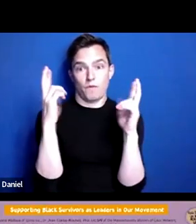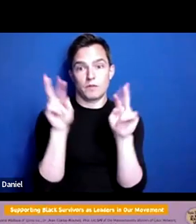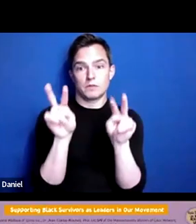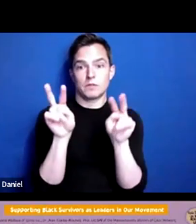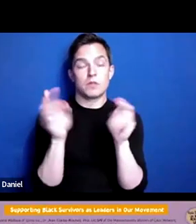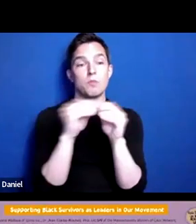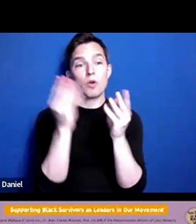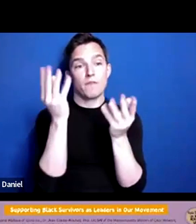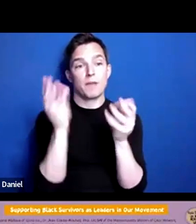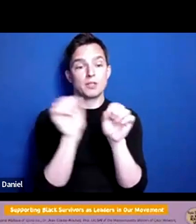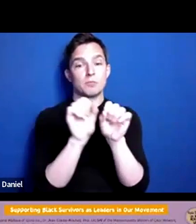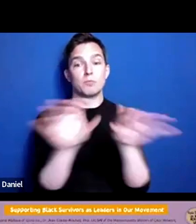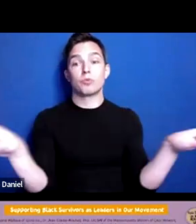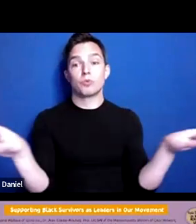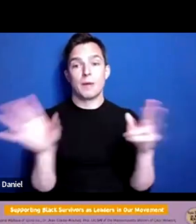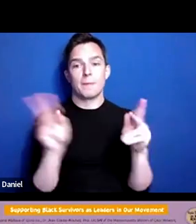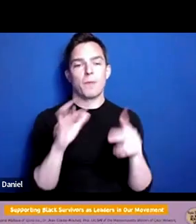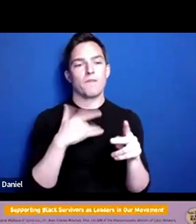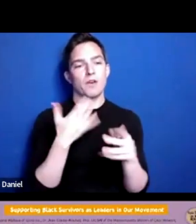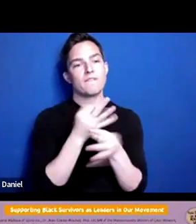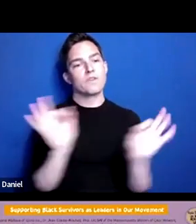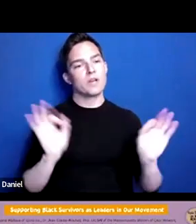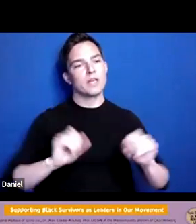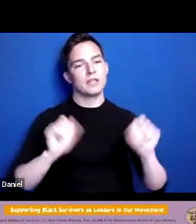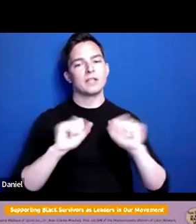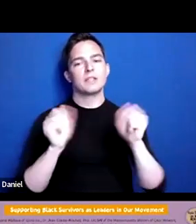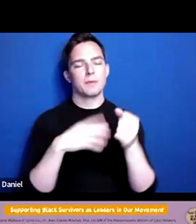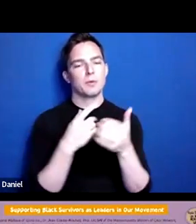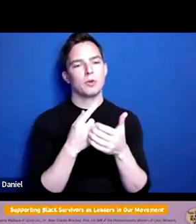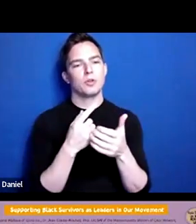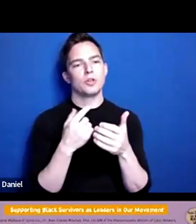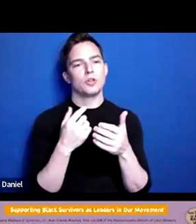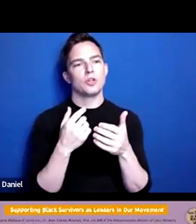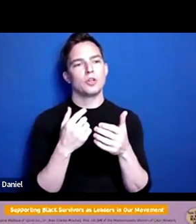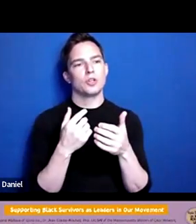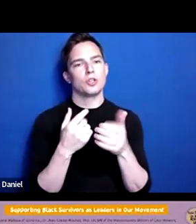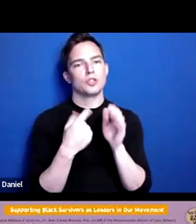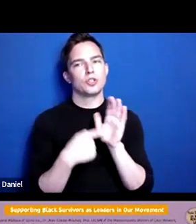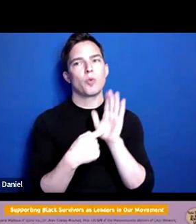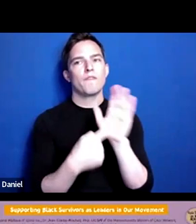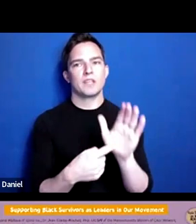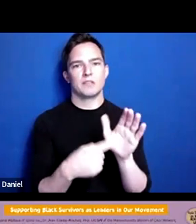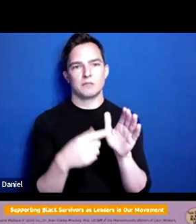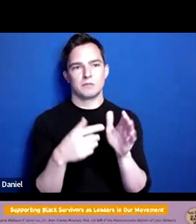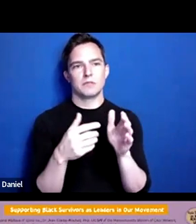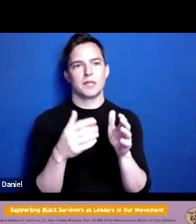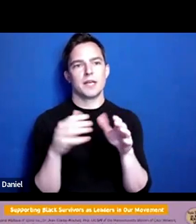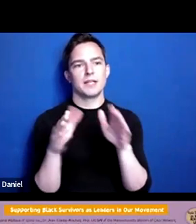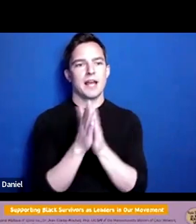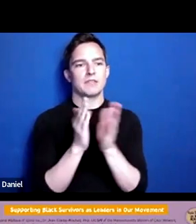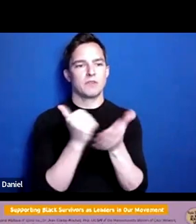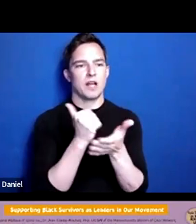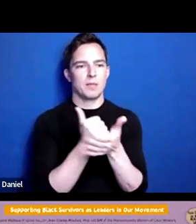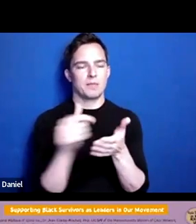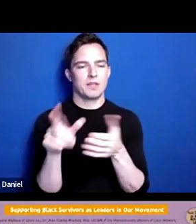the information out, people will feel free to reveal and get help for some of the issues that they've struggled with and take the stigma out of it.